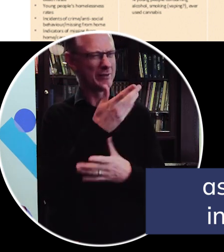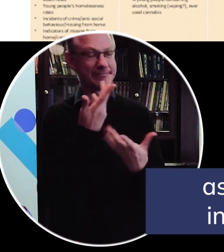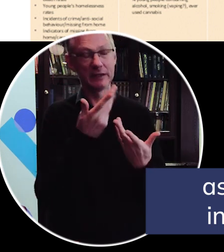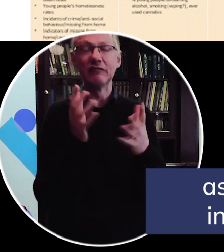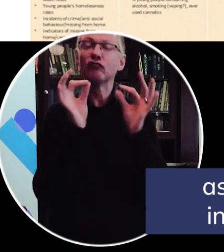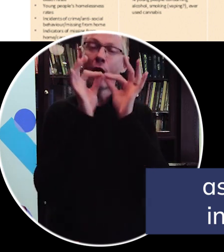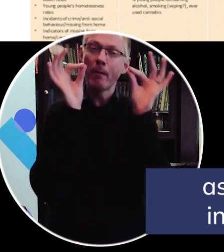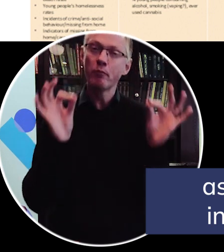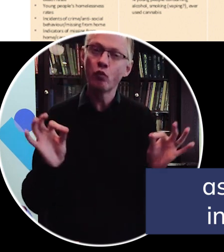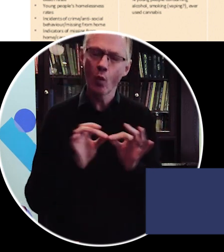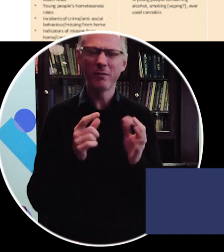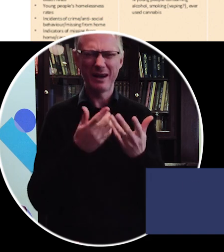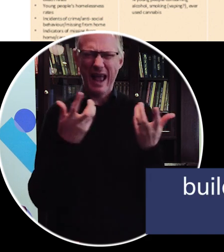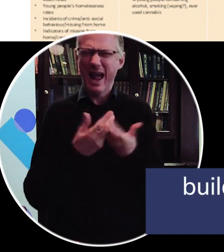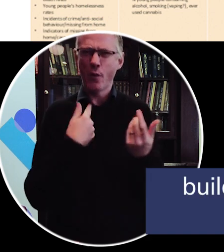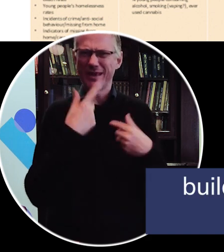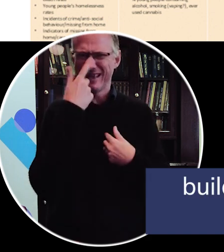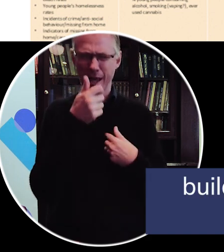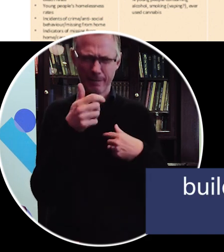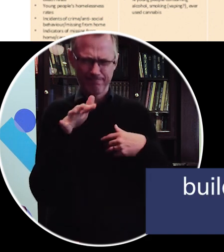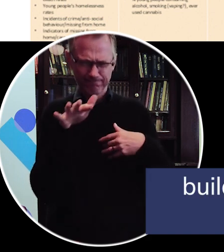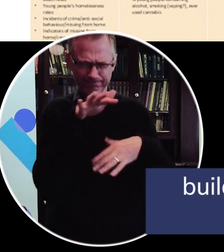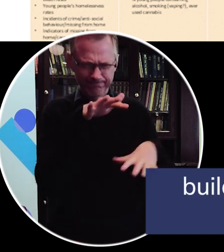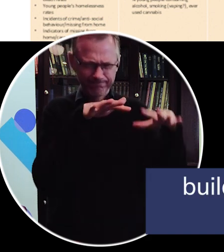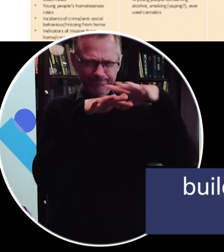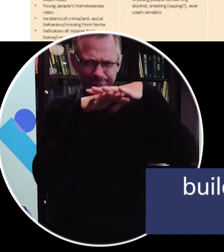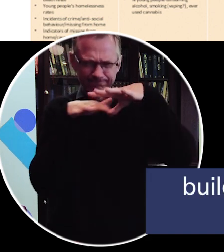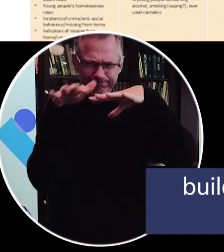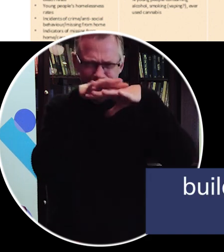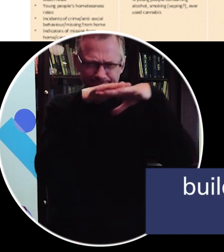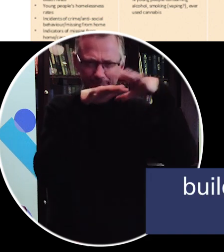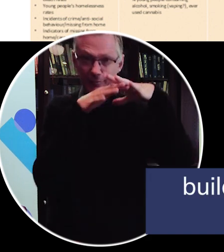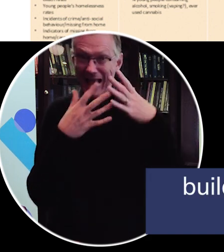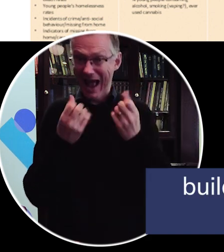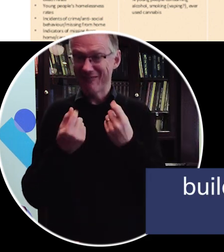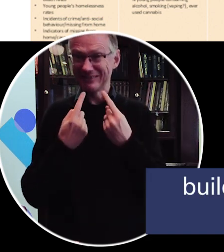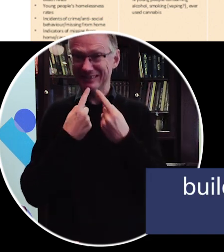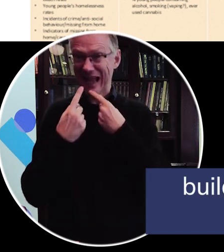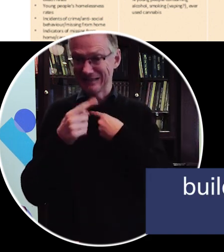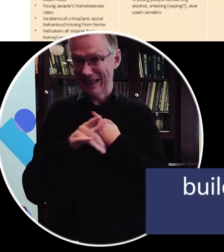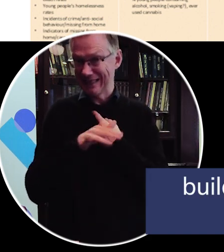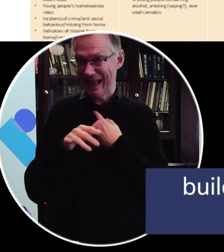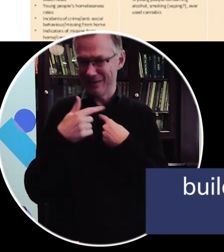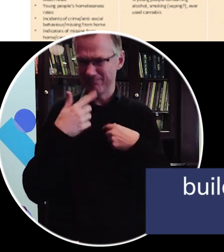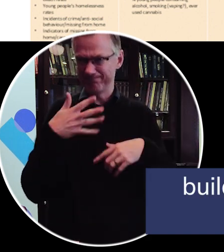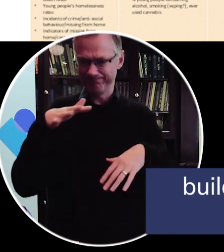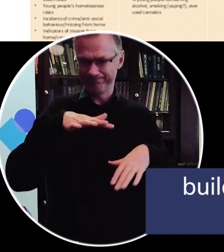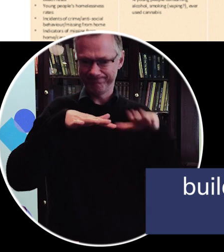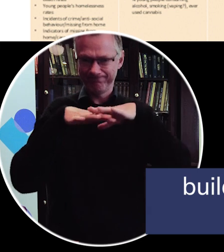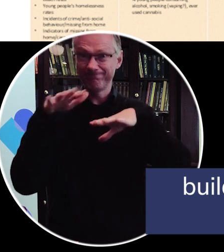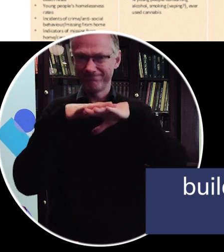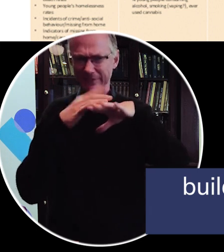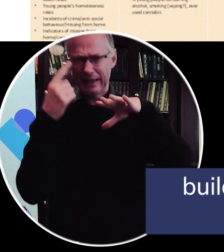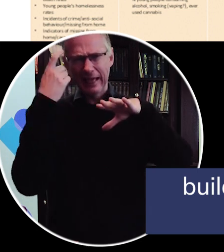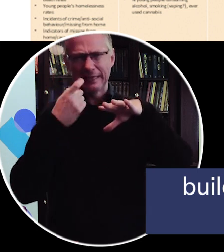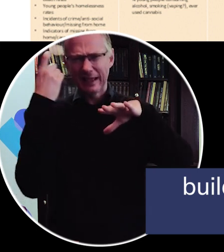way to layer across, build up a view of the data that is available, and then think about the actions that are